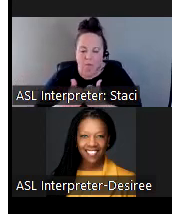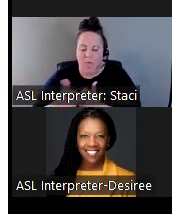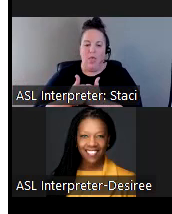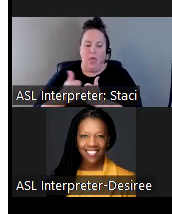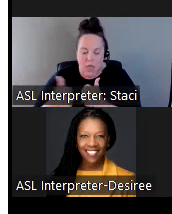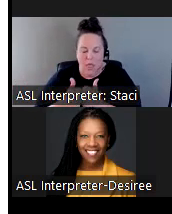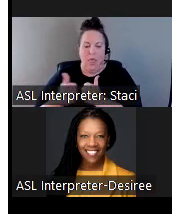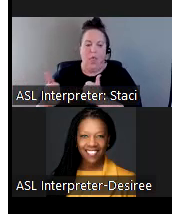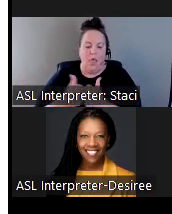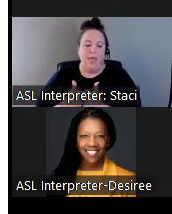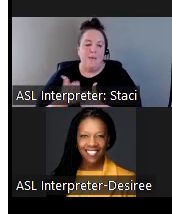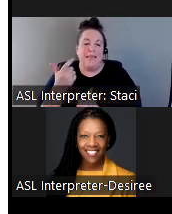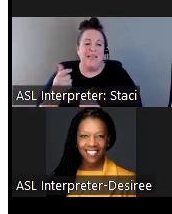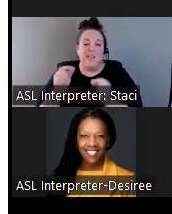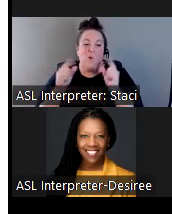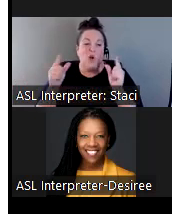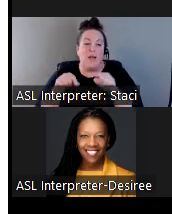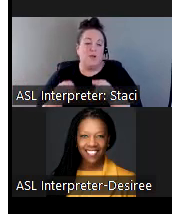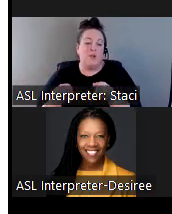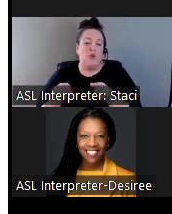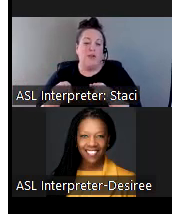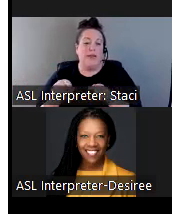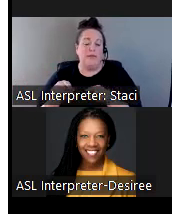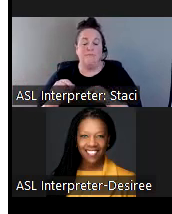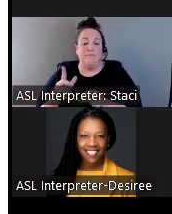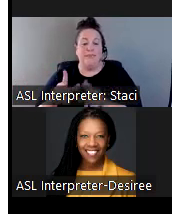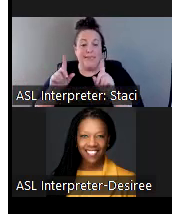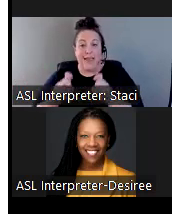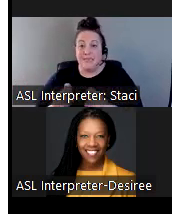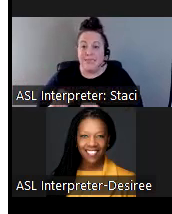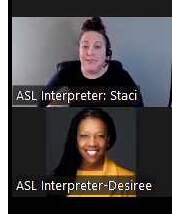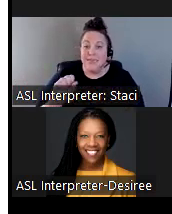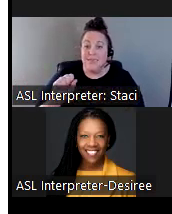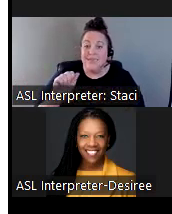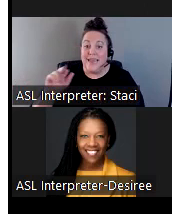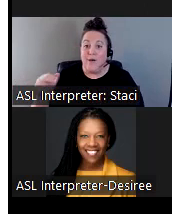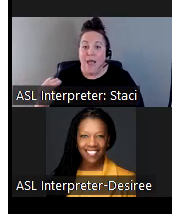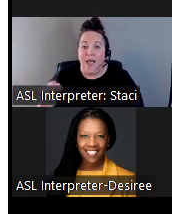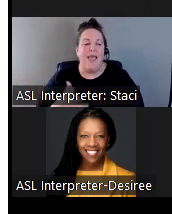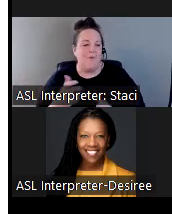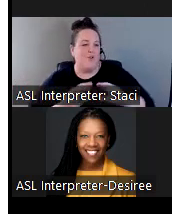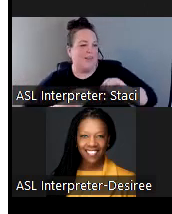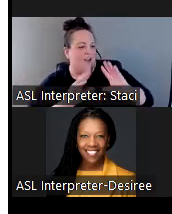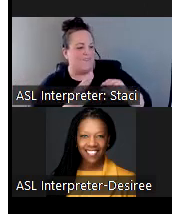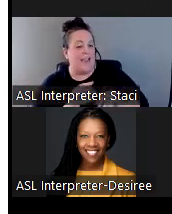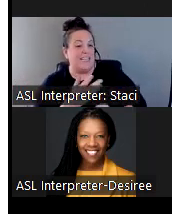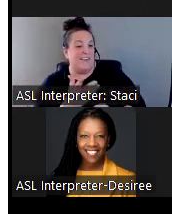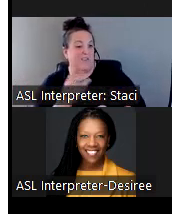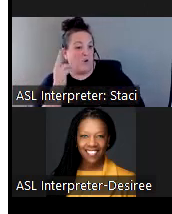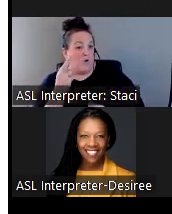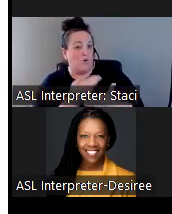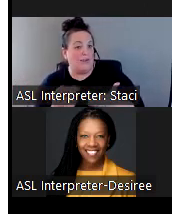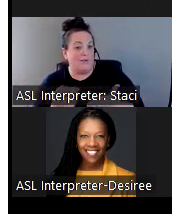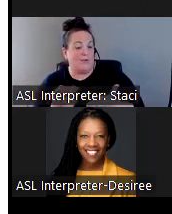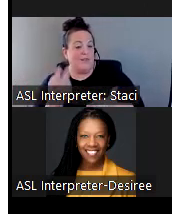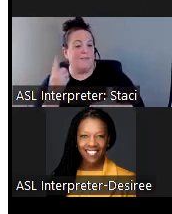family, the baby woke up during the thing. Did you come on for a reason, Sarah? Yeah, I just wanted to clarify a couple of those resources for